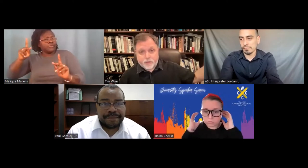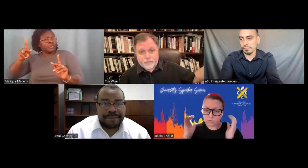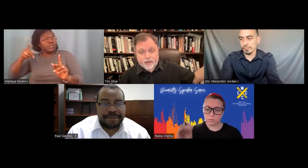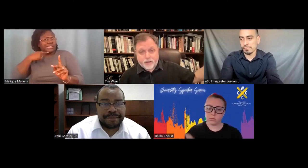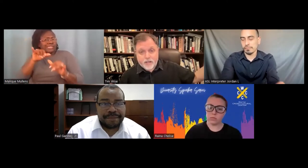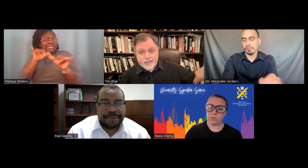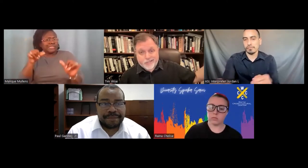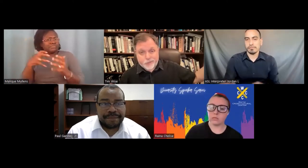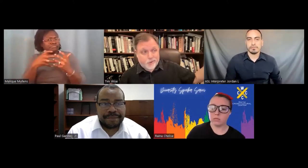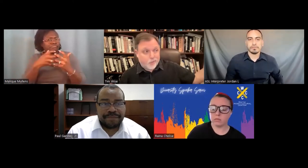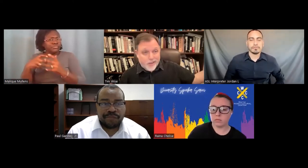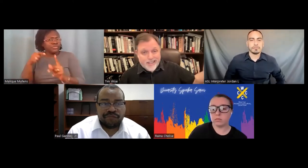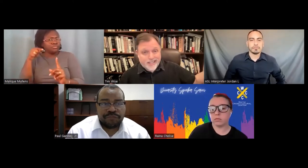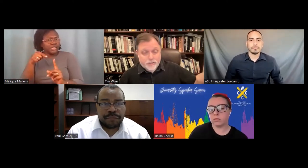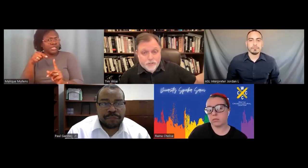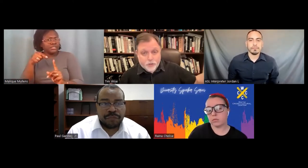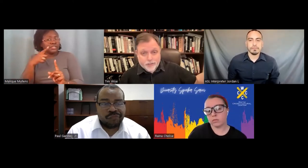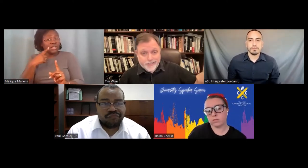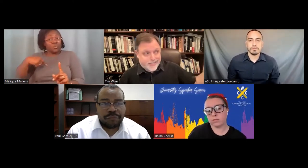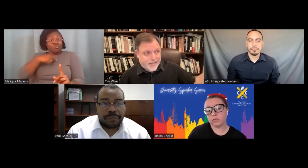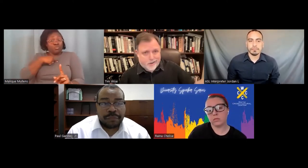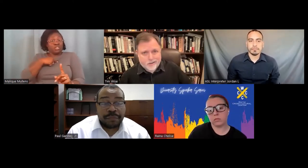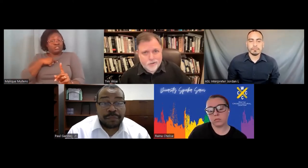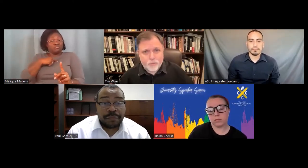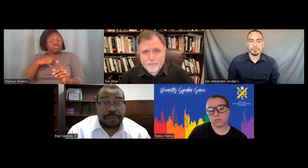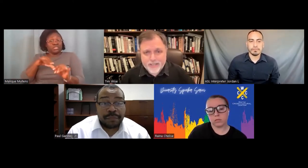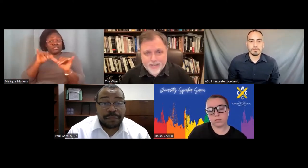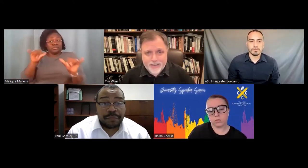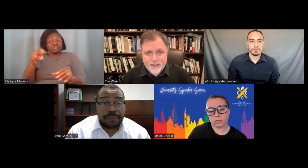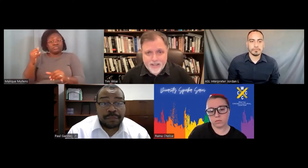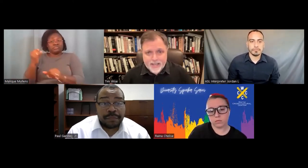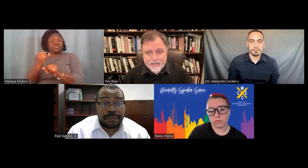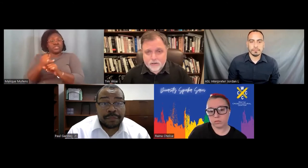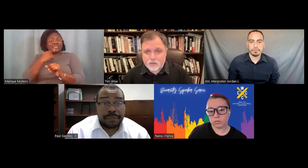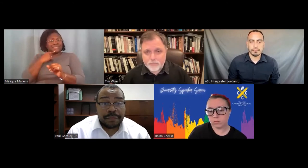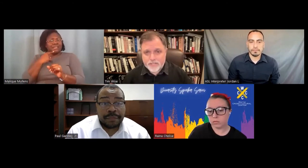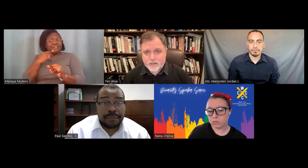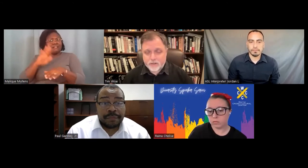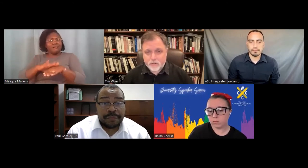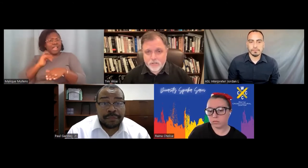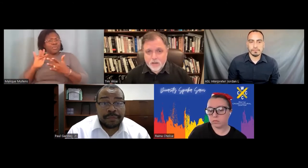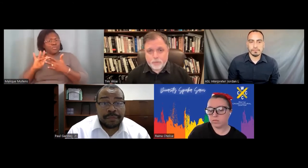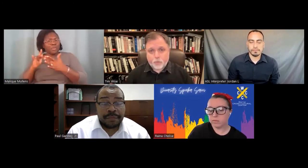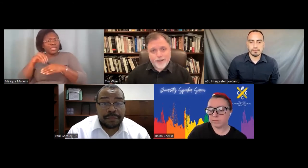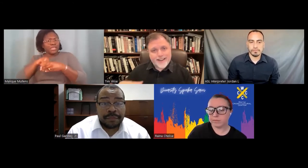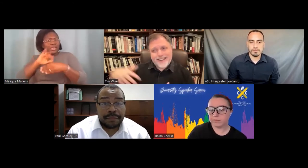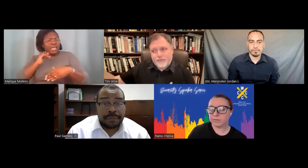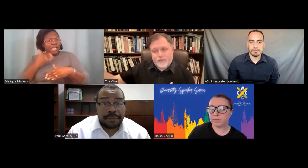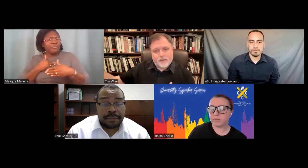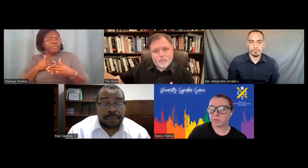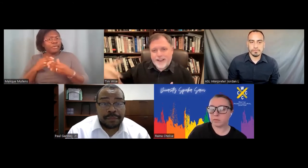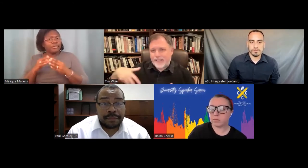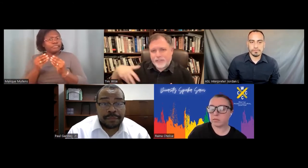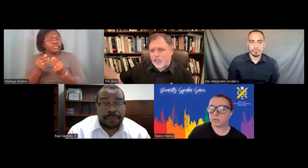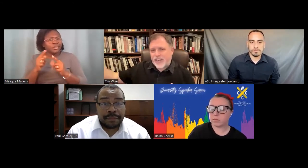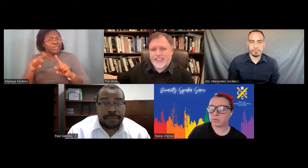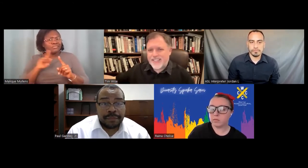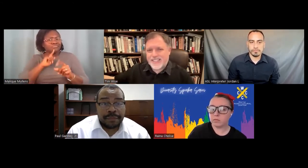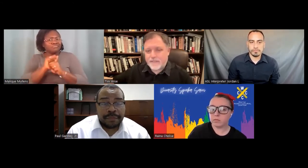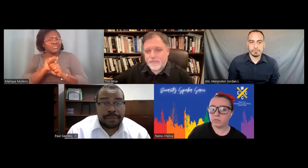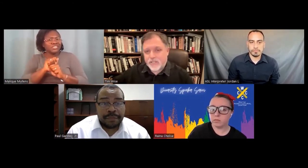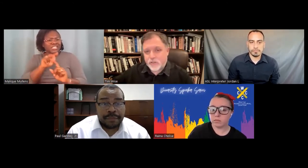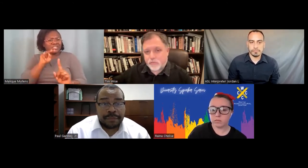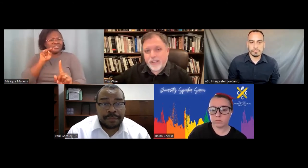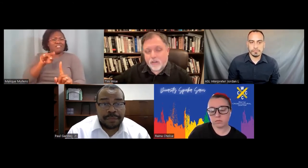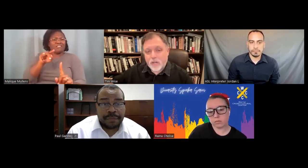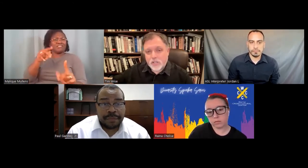supposed to be about. This is what we institutionally say on our own website and in our own materials, but we're not even checking to